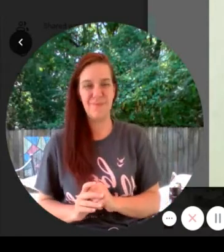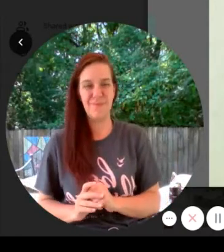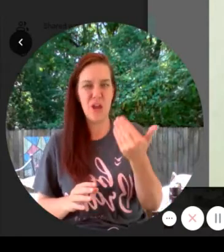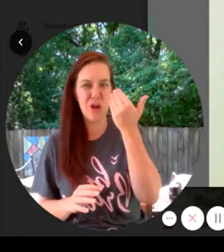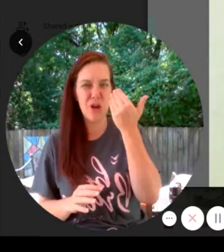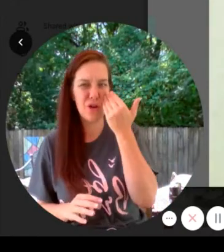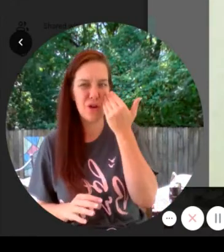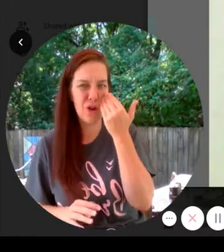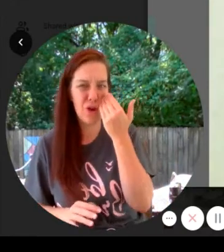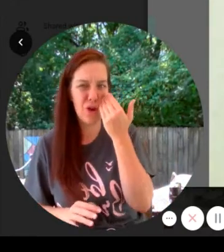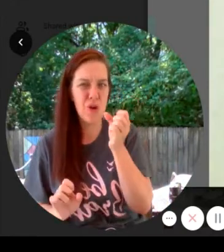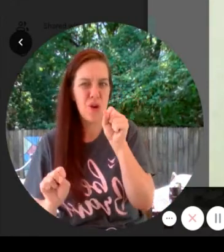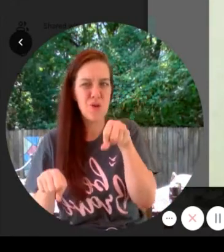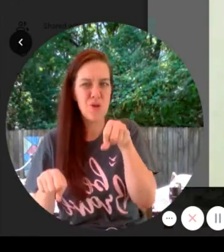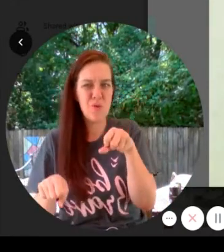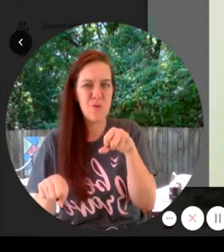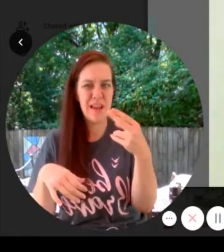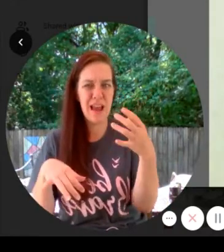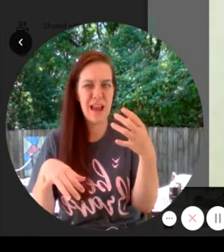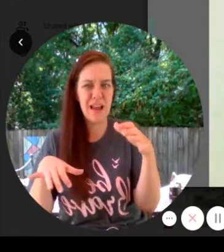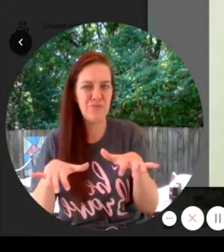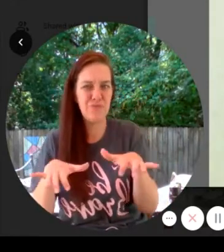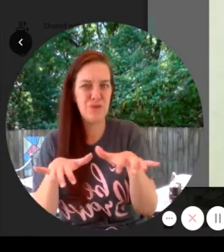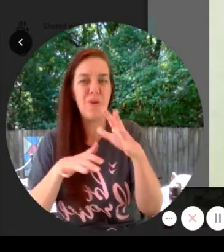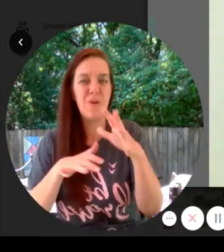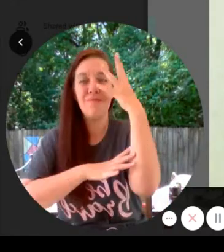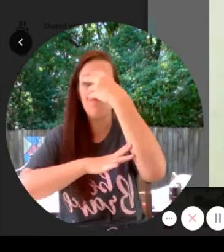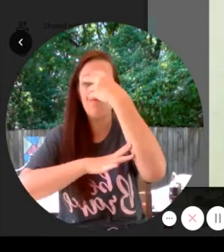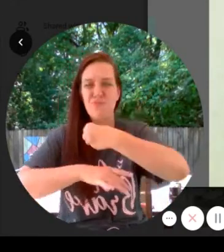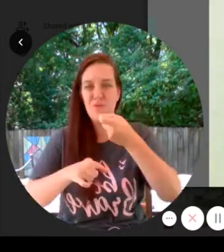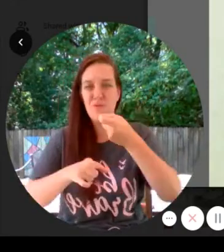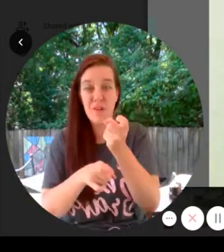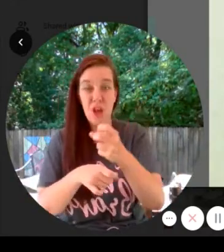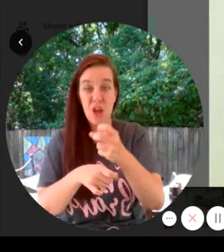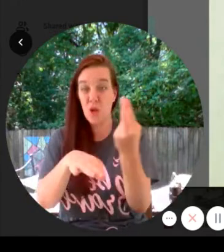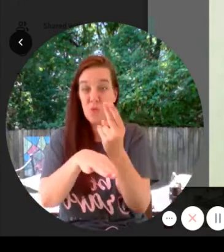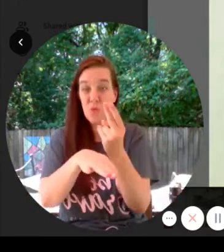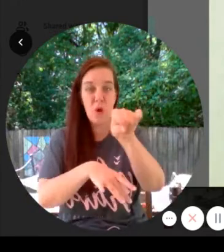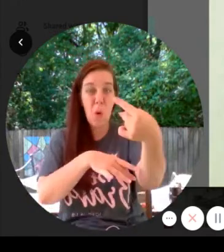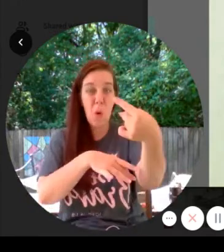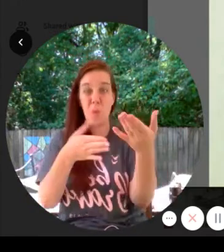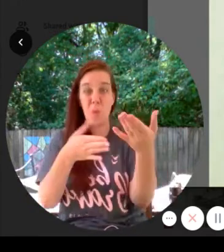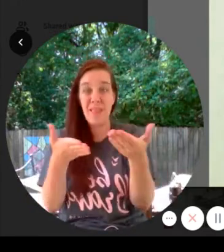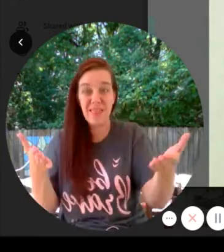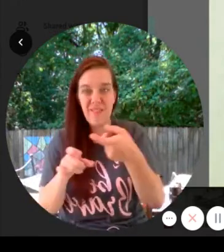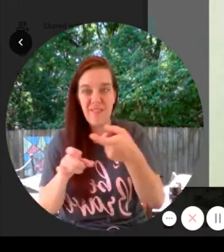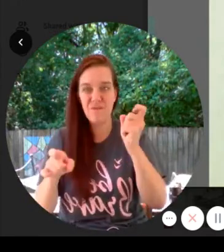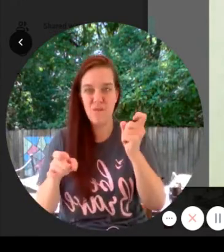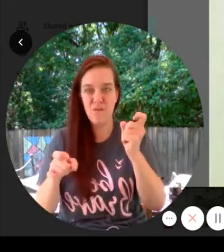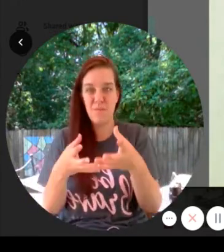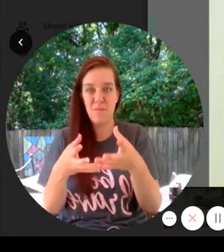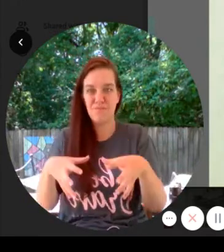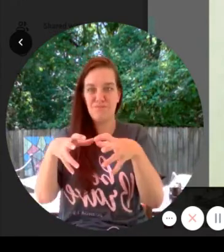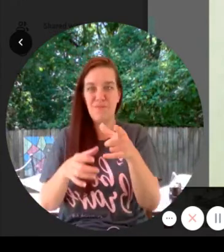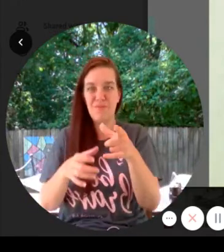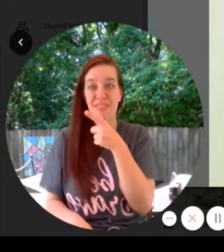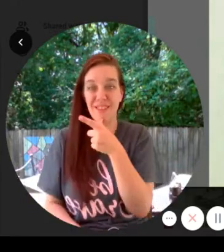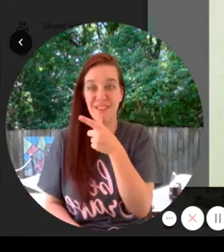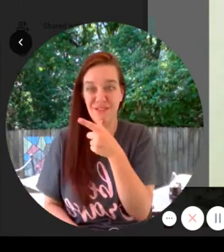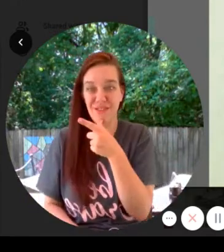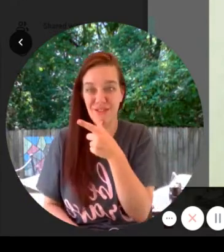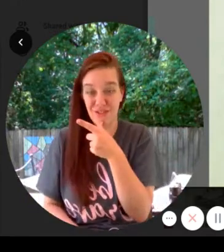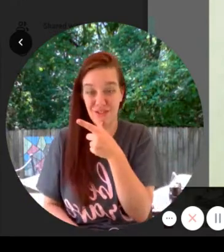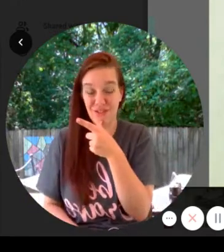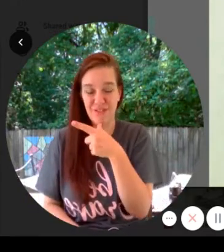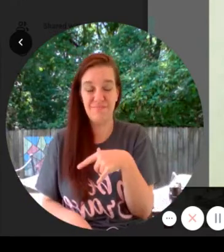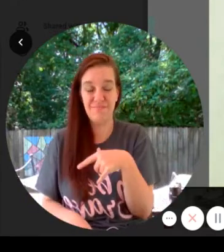a beautiful prank using only items from a sack lunch? It